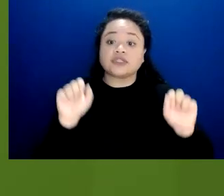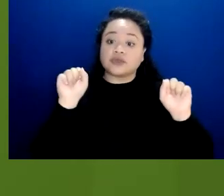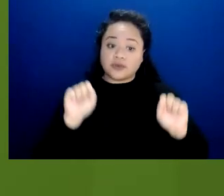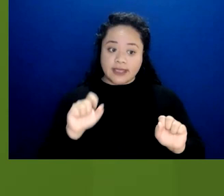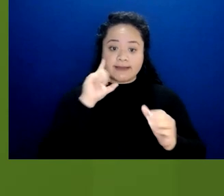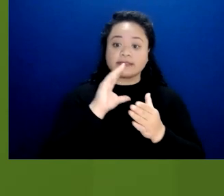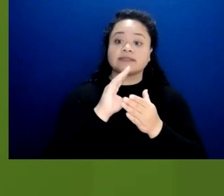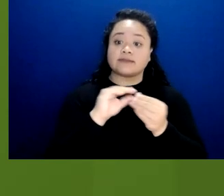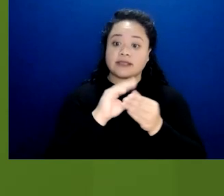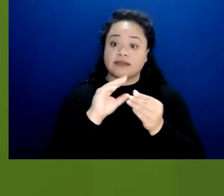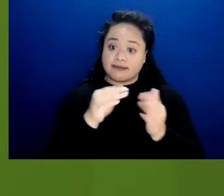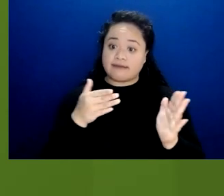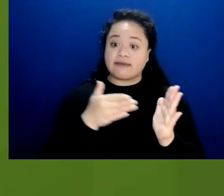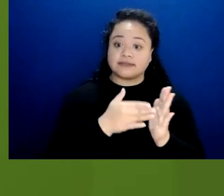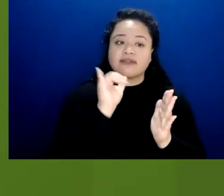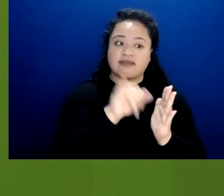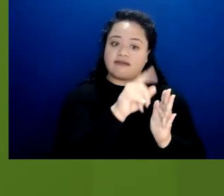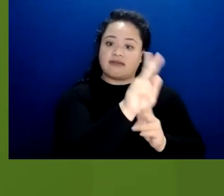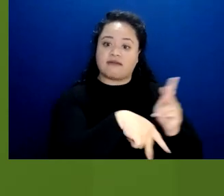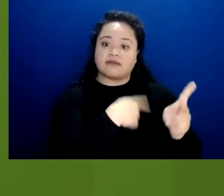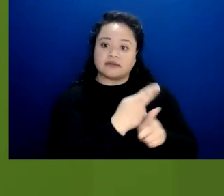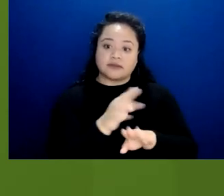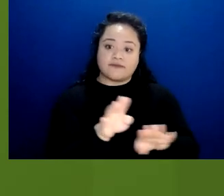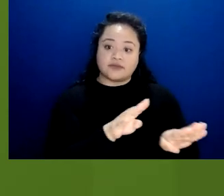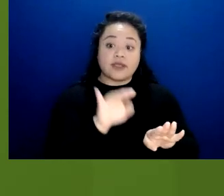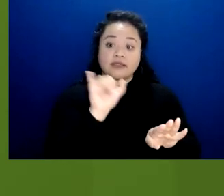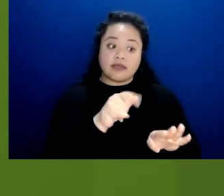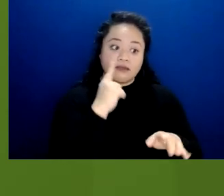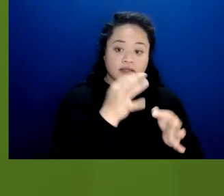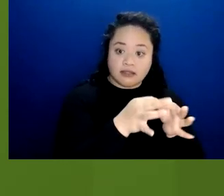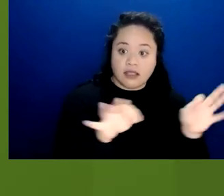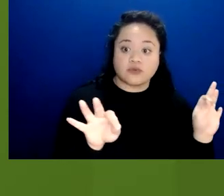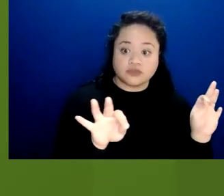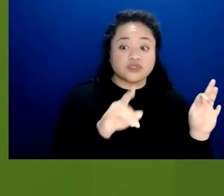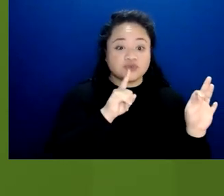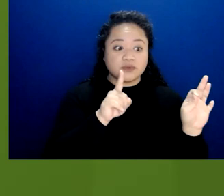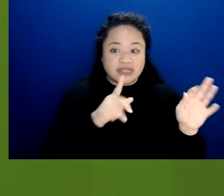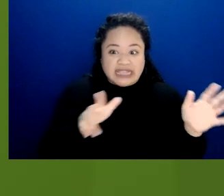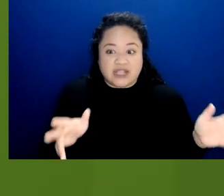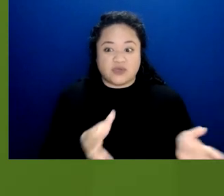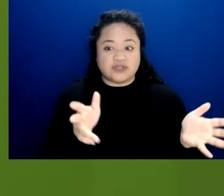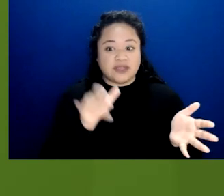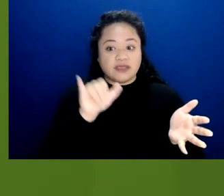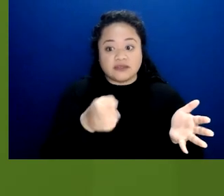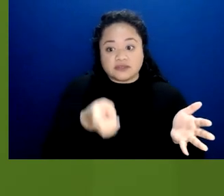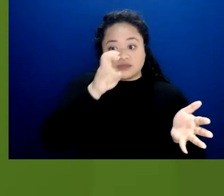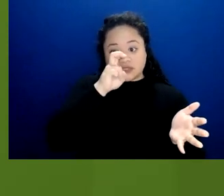really intervene when we hear that kind of that pressuring language that's really enforcing these rigid gender